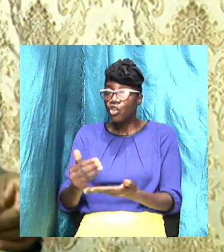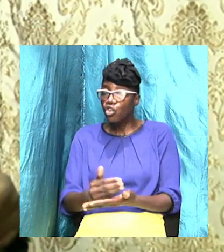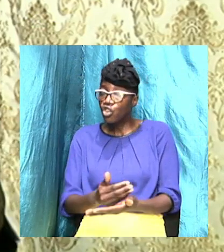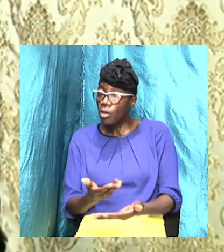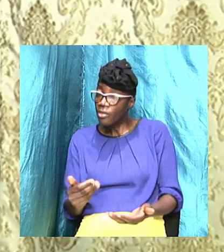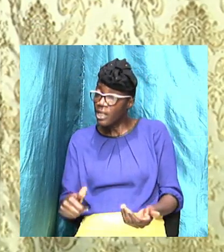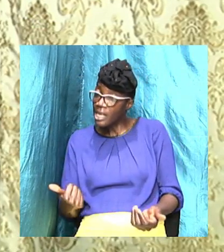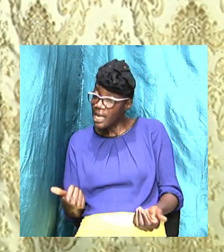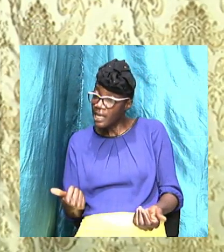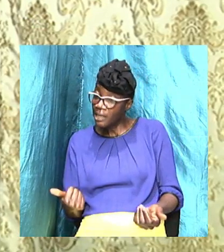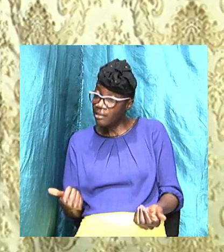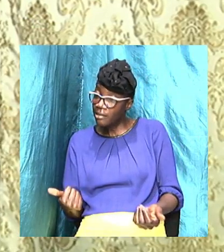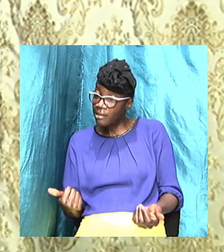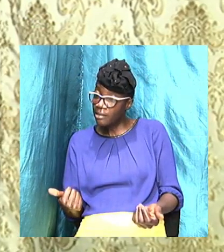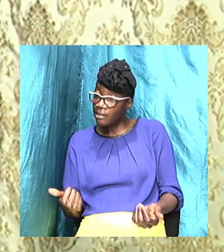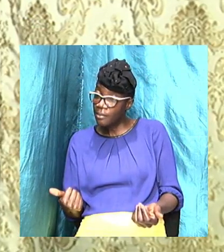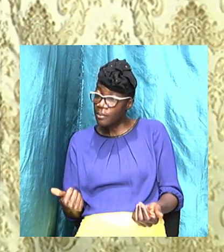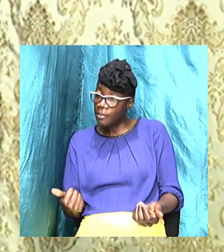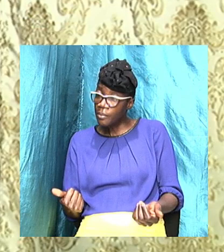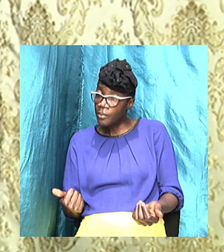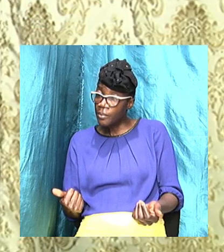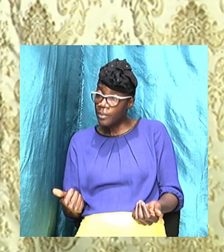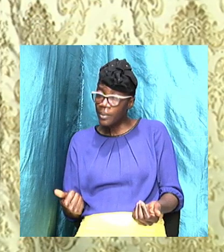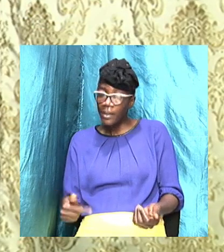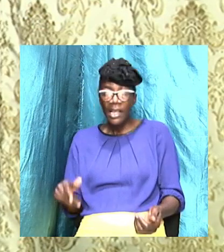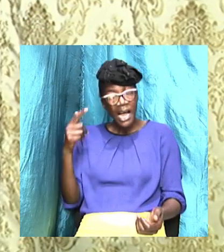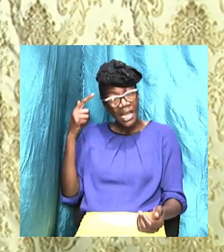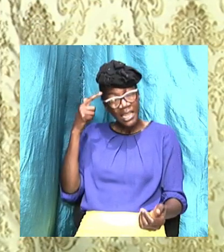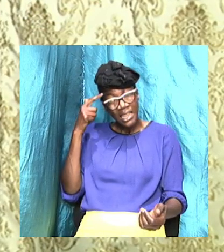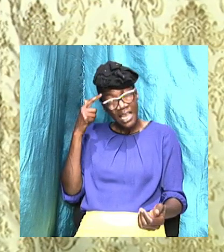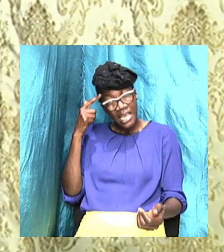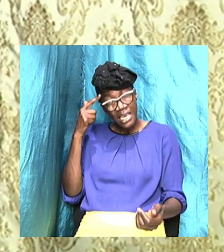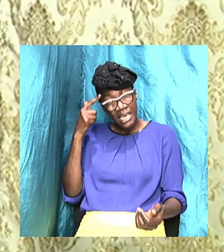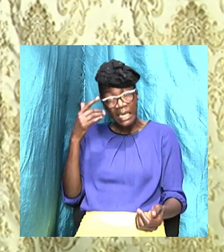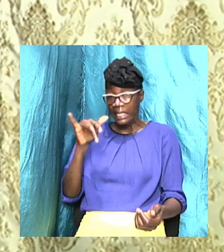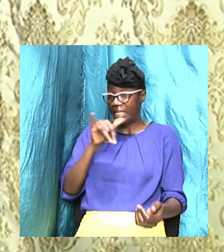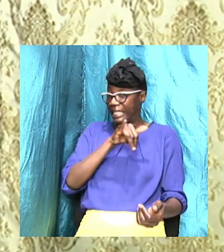else and consider it as being holy.